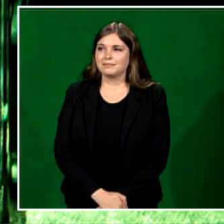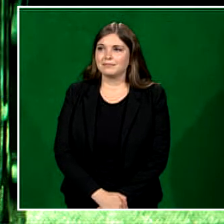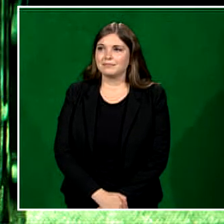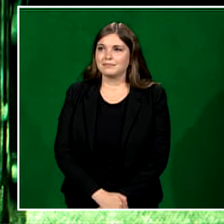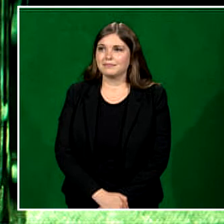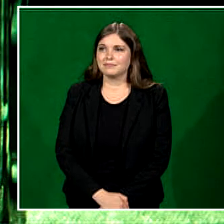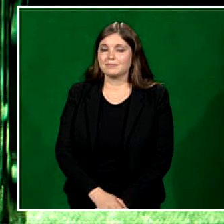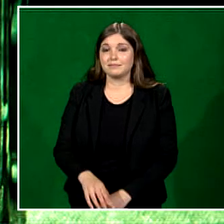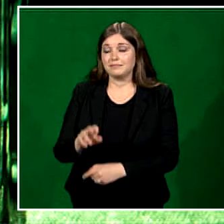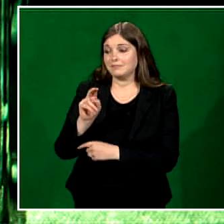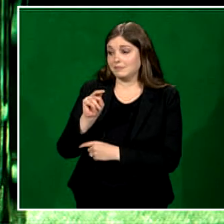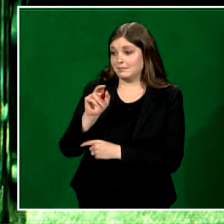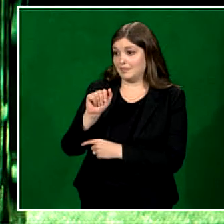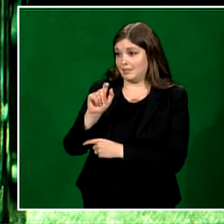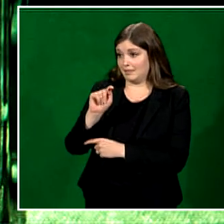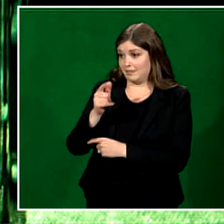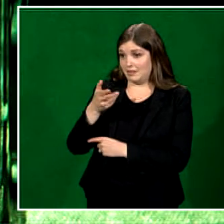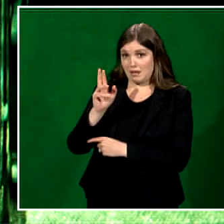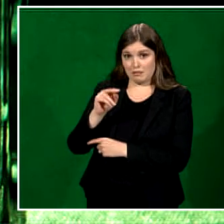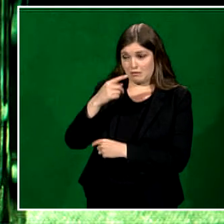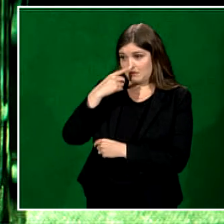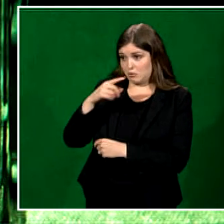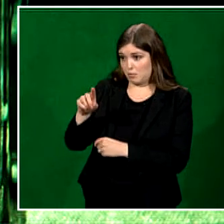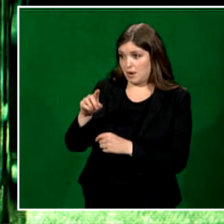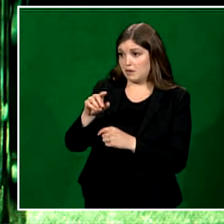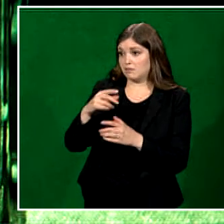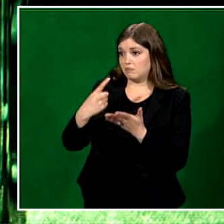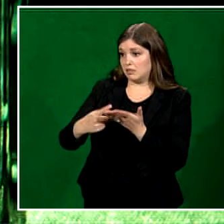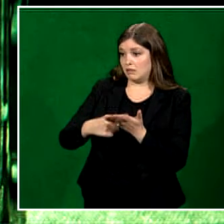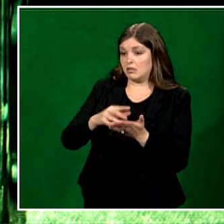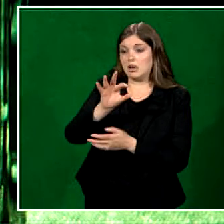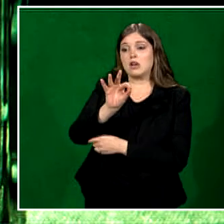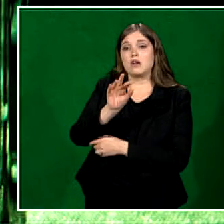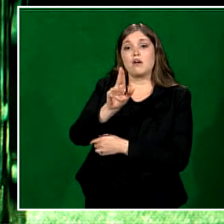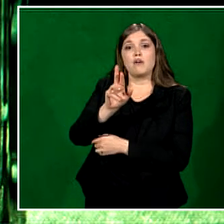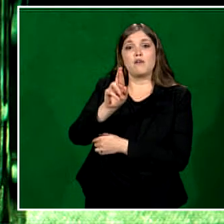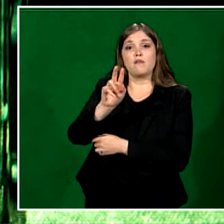Nathan, would you like to take away for further food first?